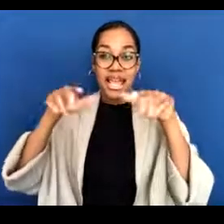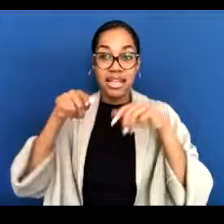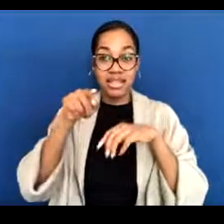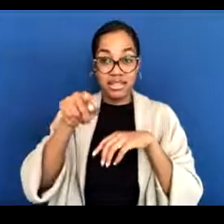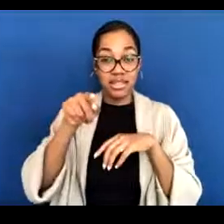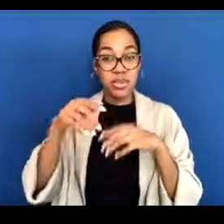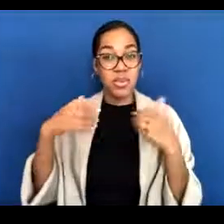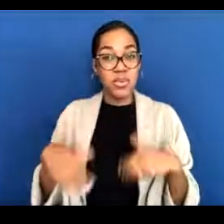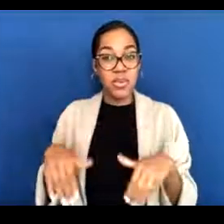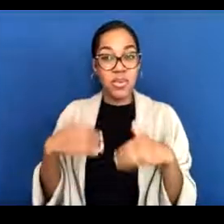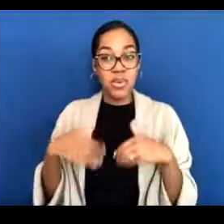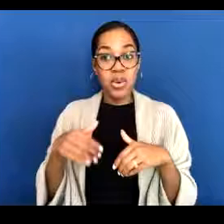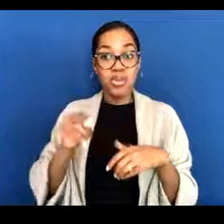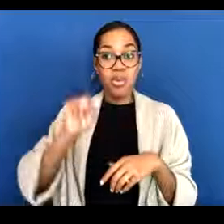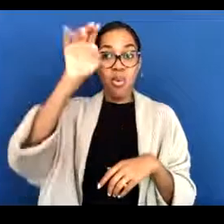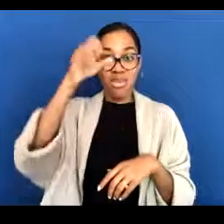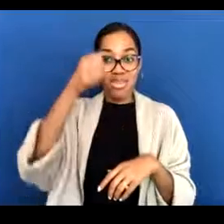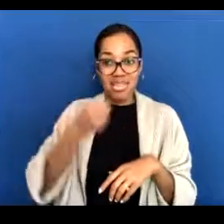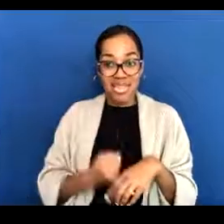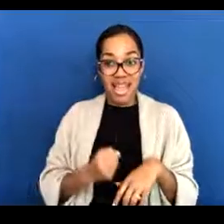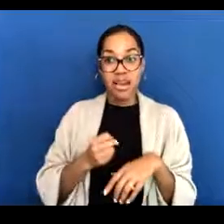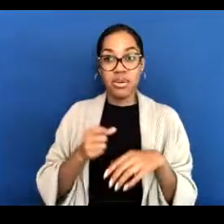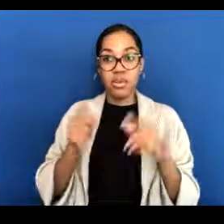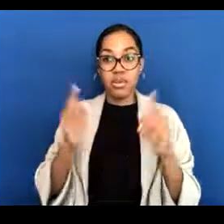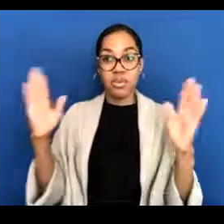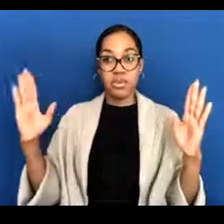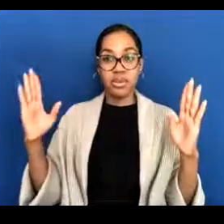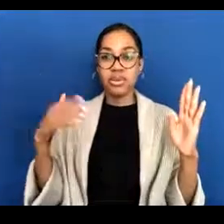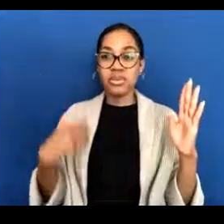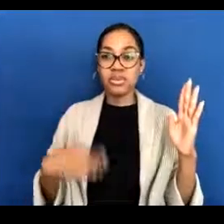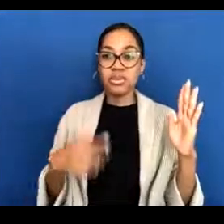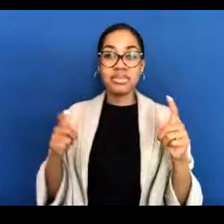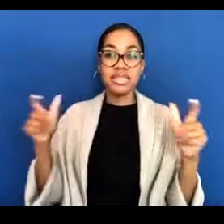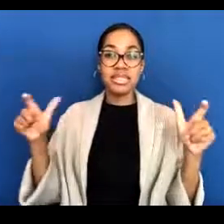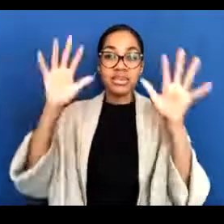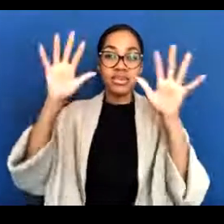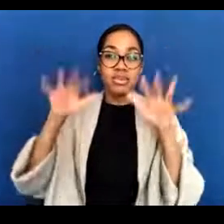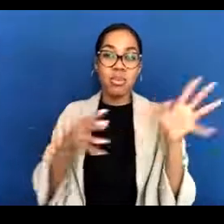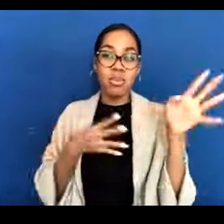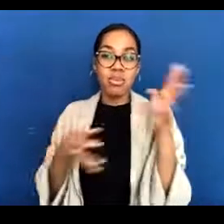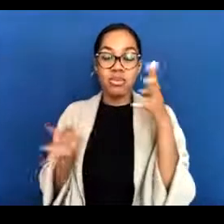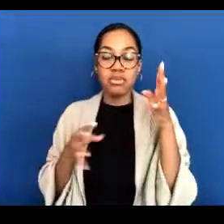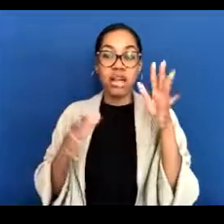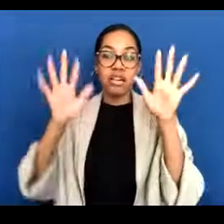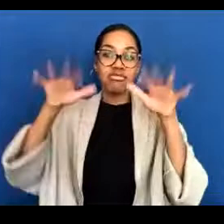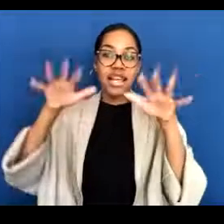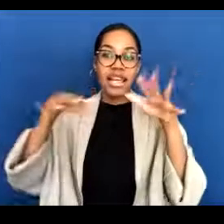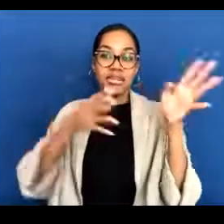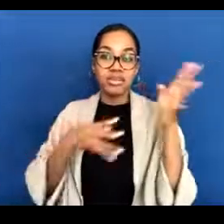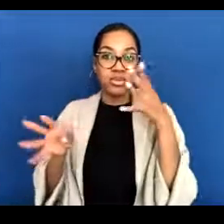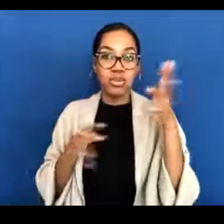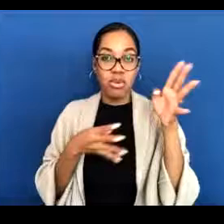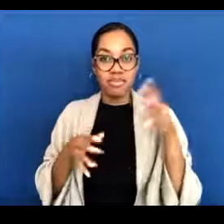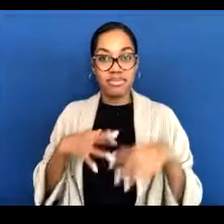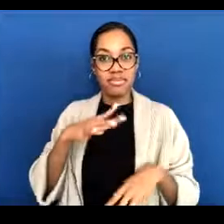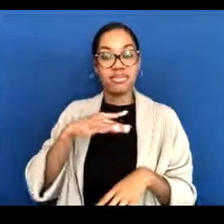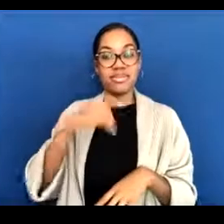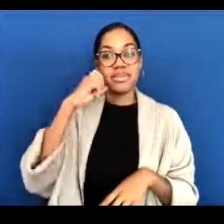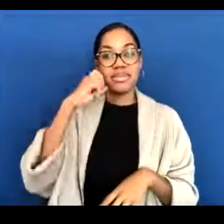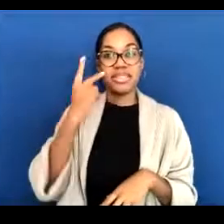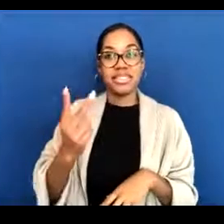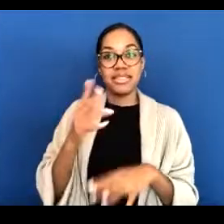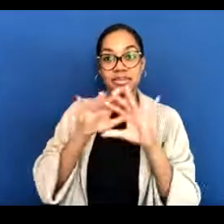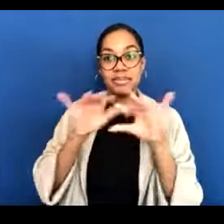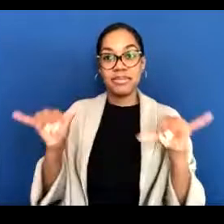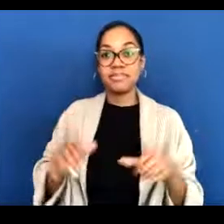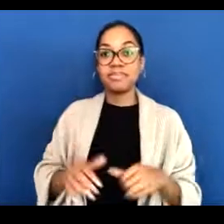of weather radar to really show a complete picture of what's going on in the weather across the United States. Now, turning it closer to home here, the radar